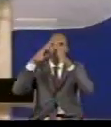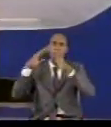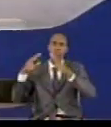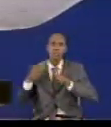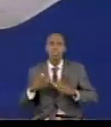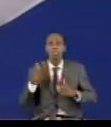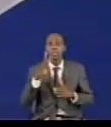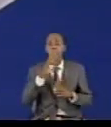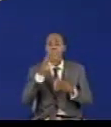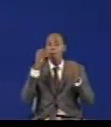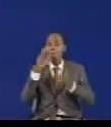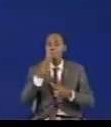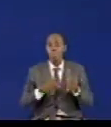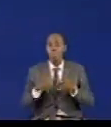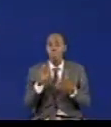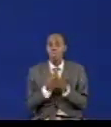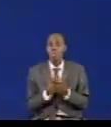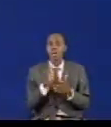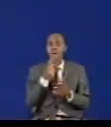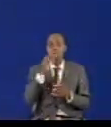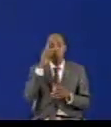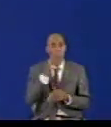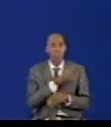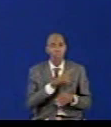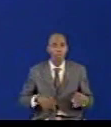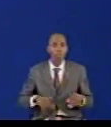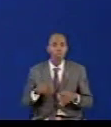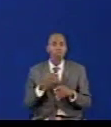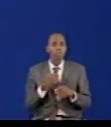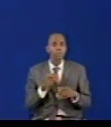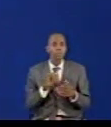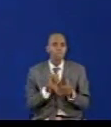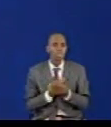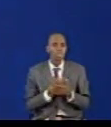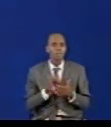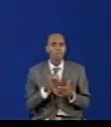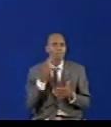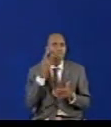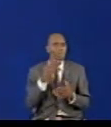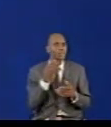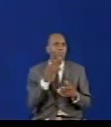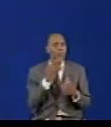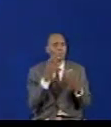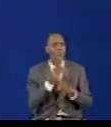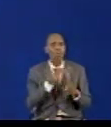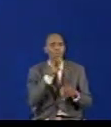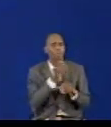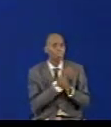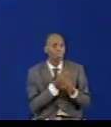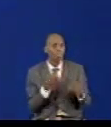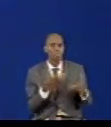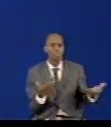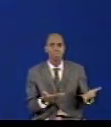Lord. They are not saved yet. In this, our city, in that, your city, and through you and through me, they will be brought